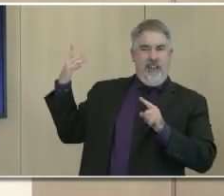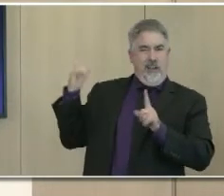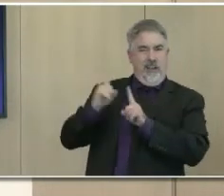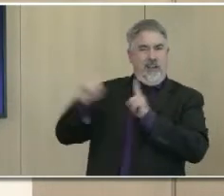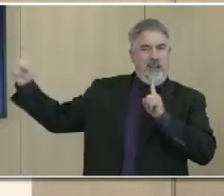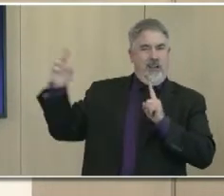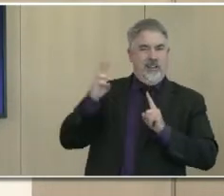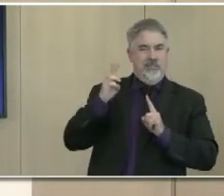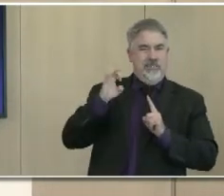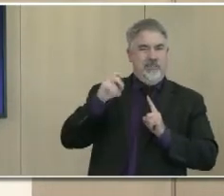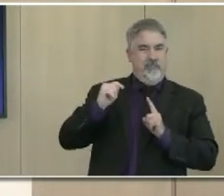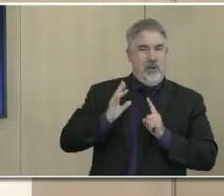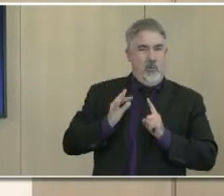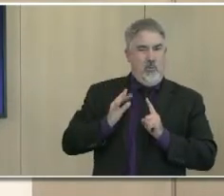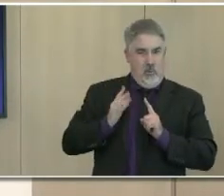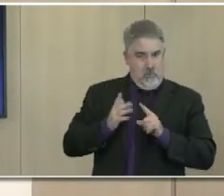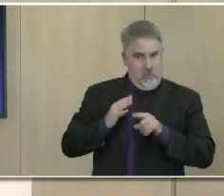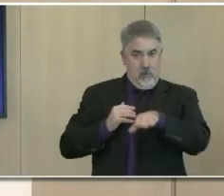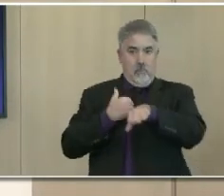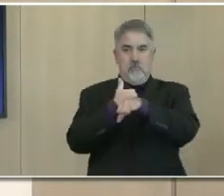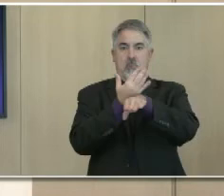time.